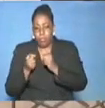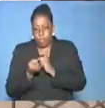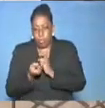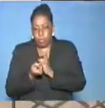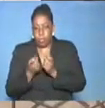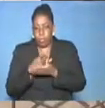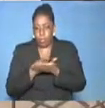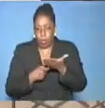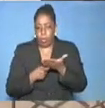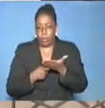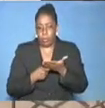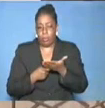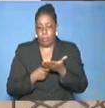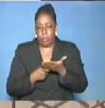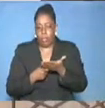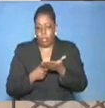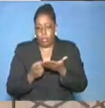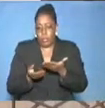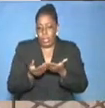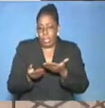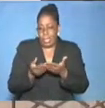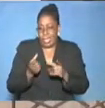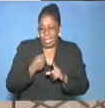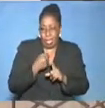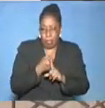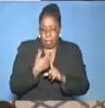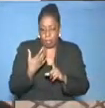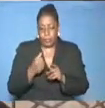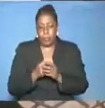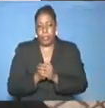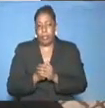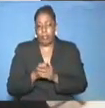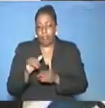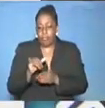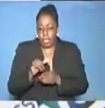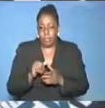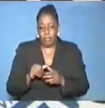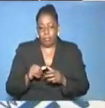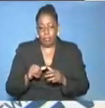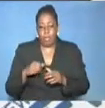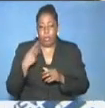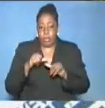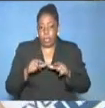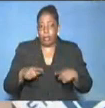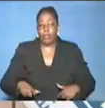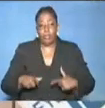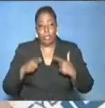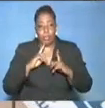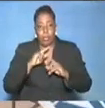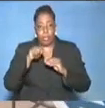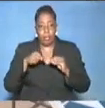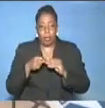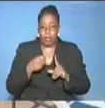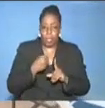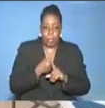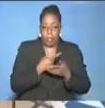to mitigate the impact? And then at the same time, we still have to live. So while we're talking about the impact